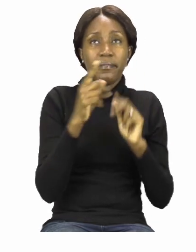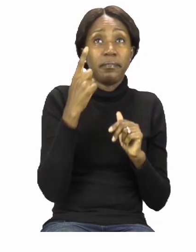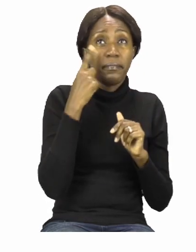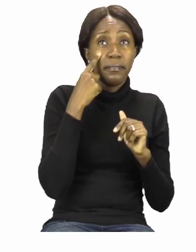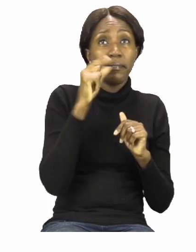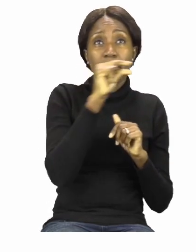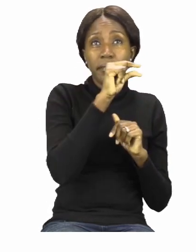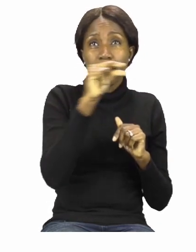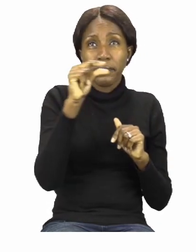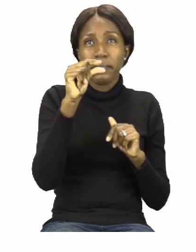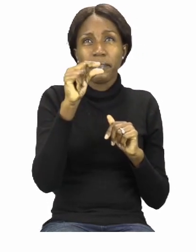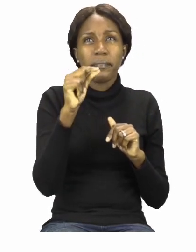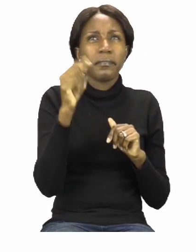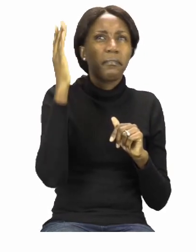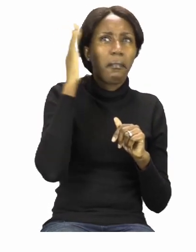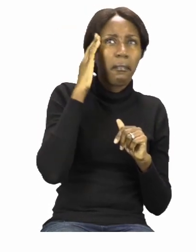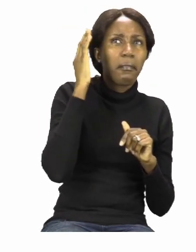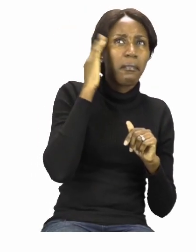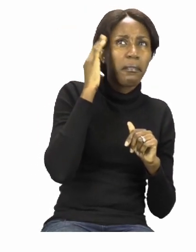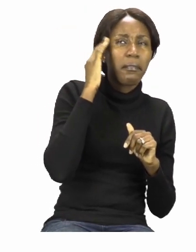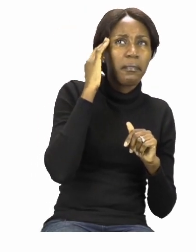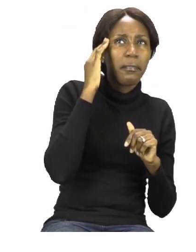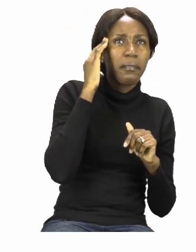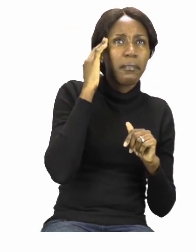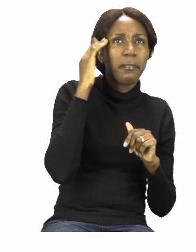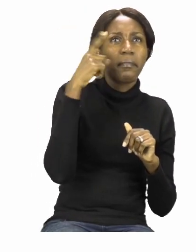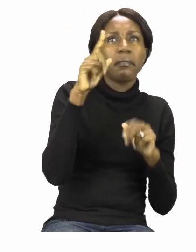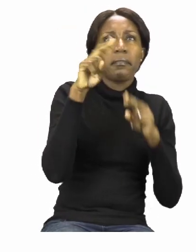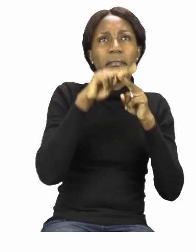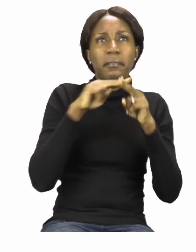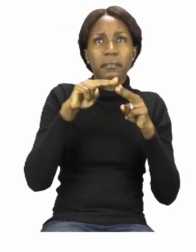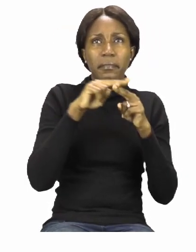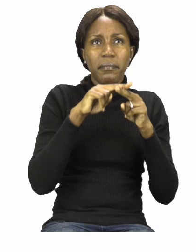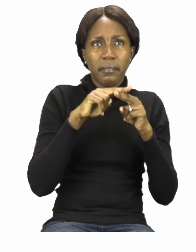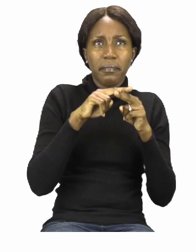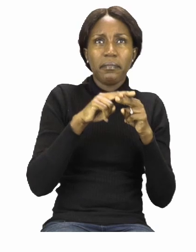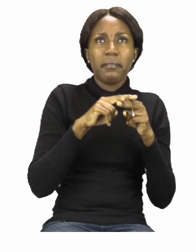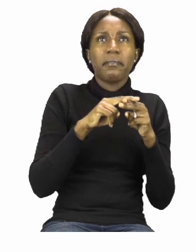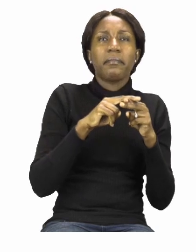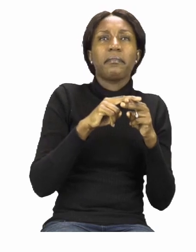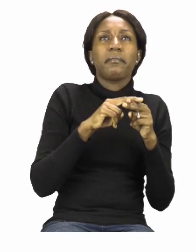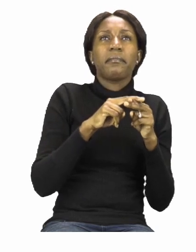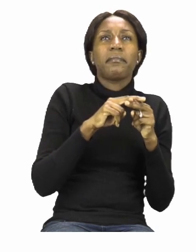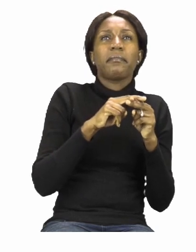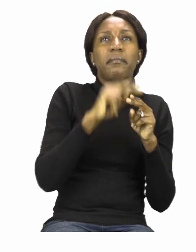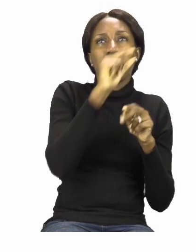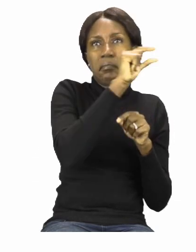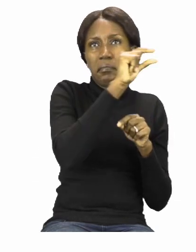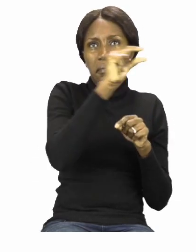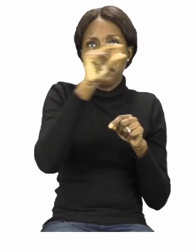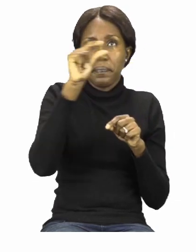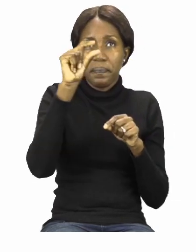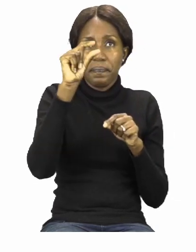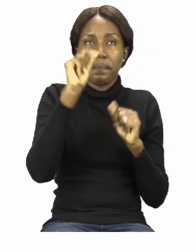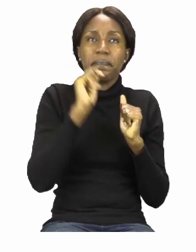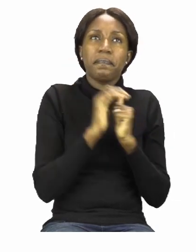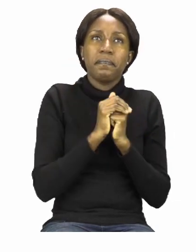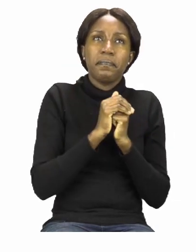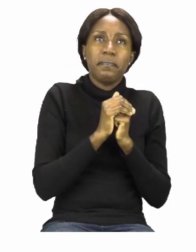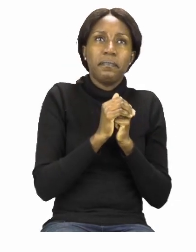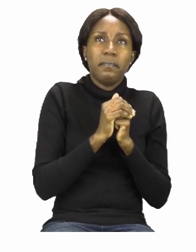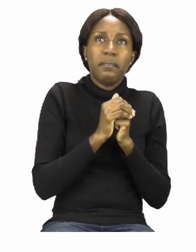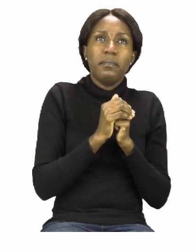are words that we know, but we're going to be using them carefully in a different way. Our sight words